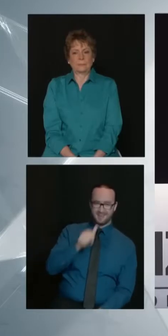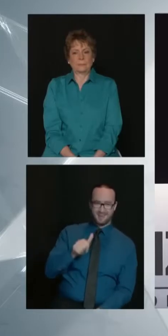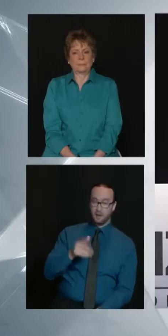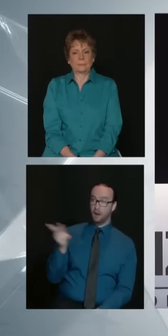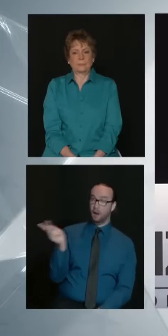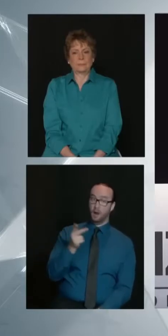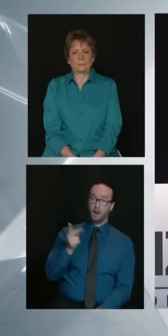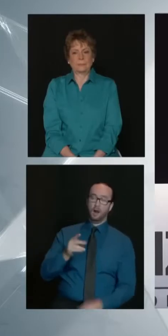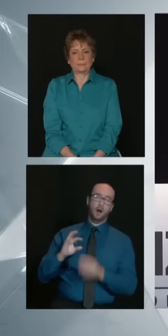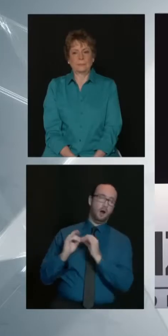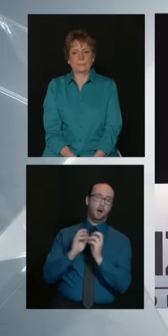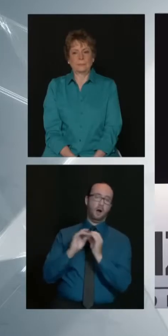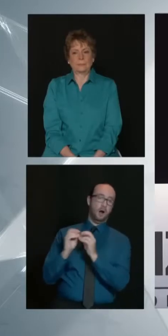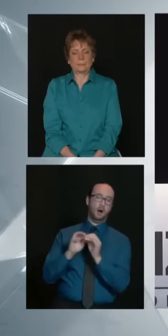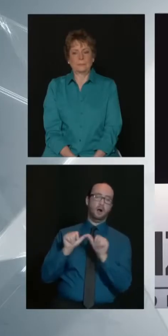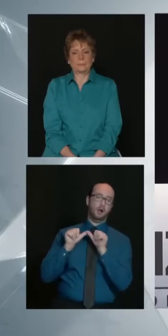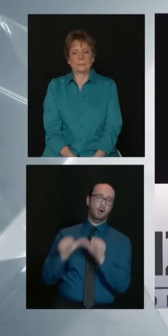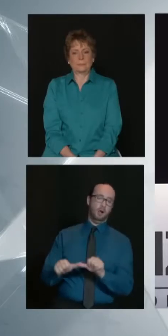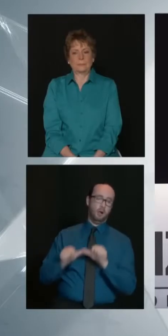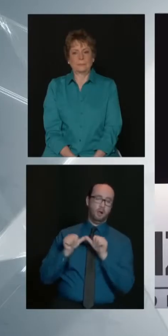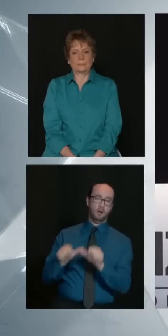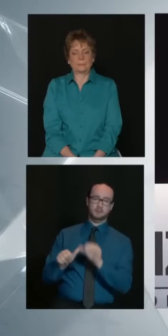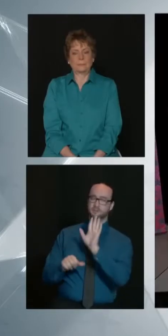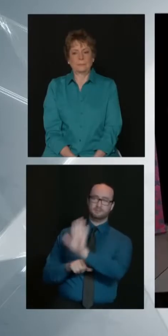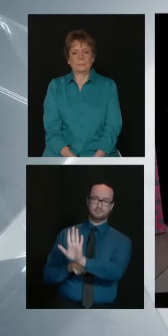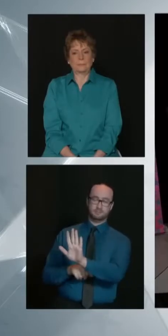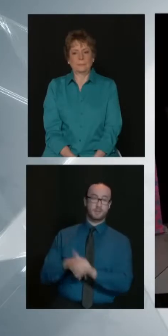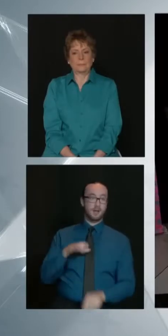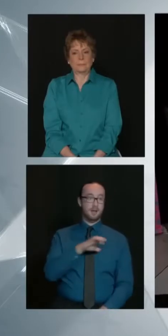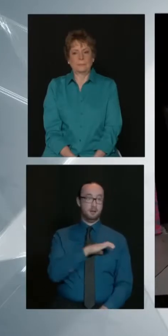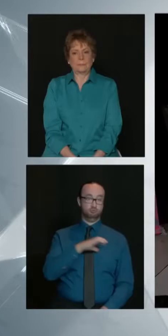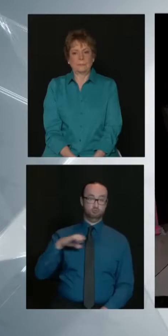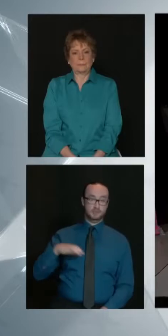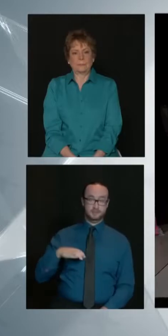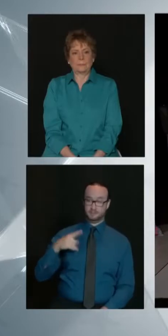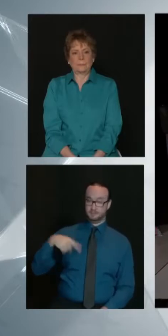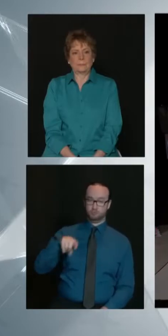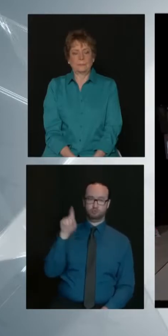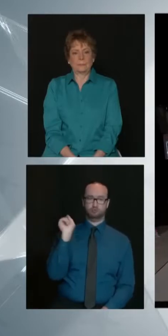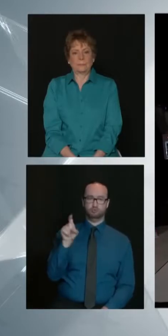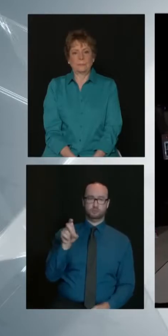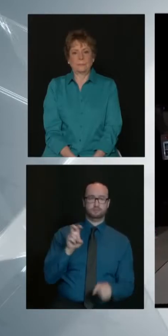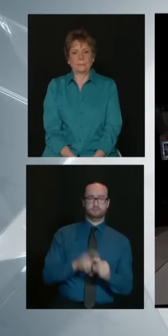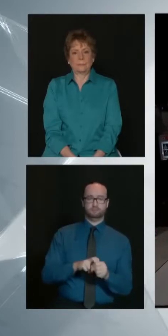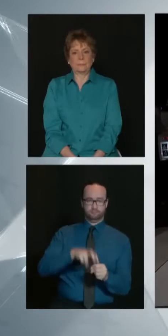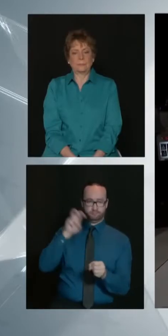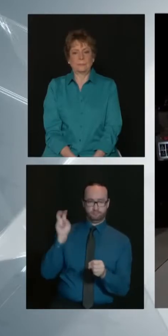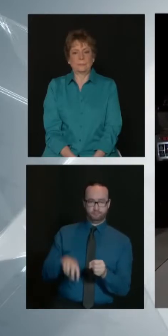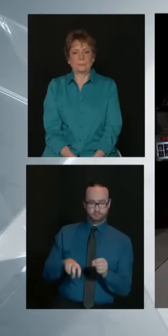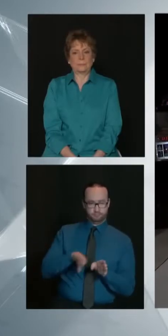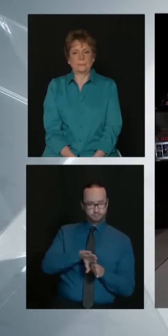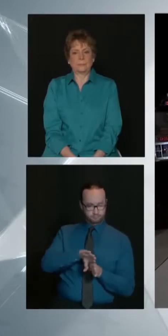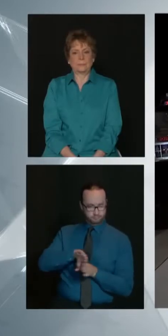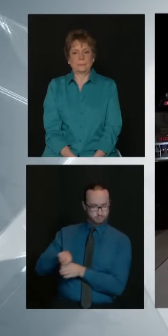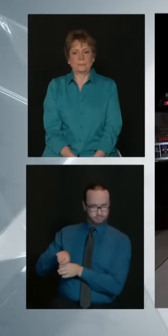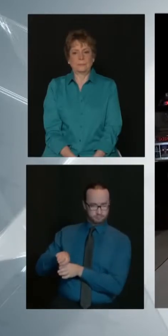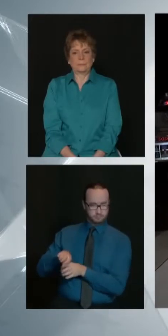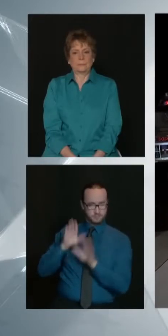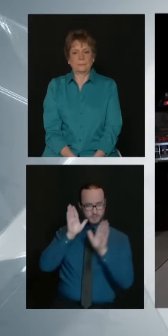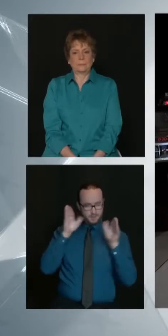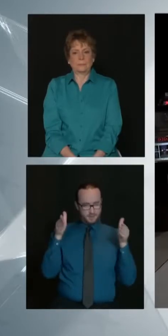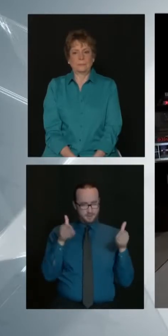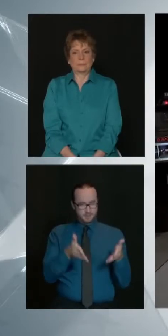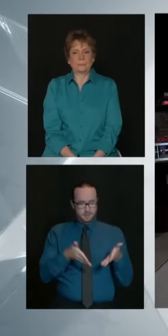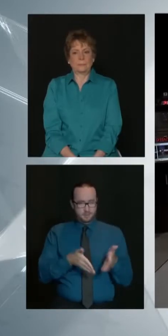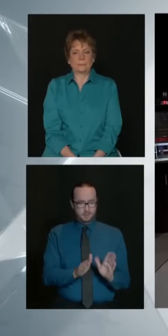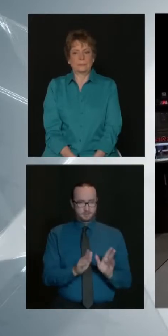should stay out of it. So I'm in favor of having hard questions like this resolved in the smallest jurisdictions.